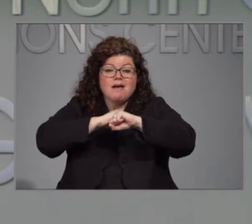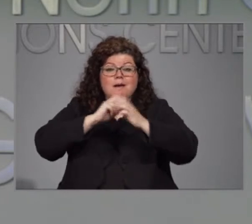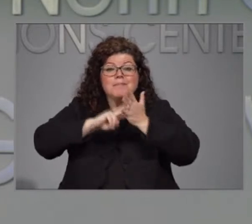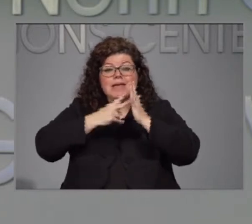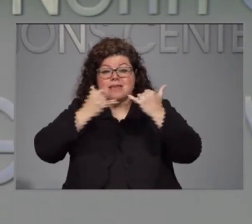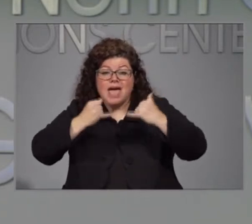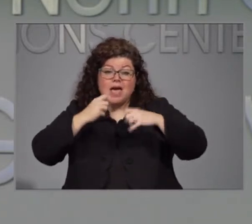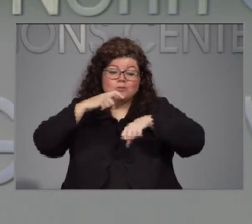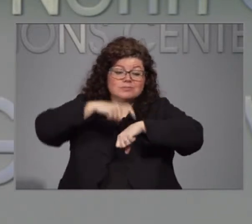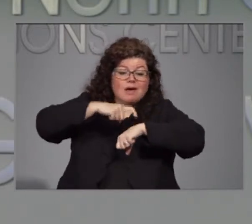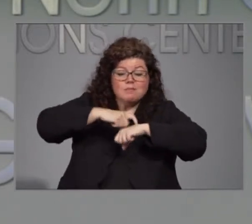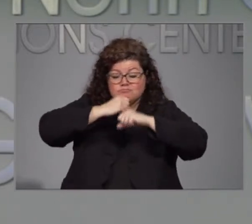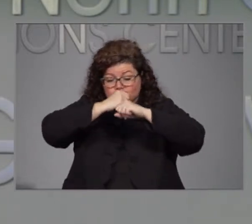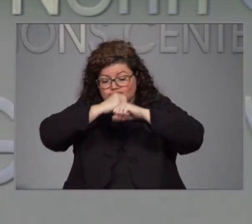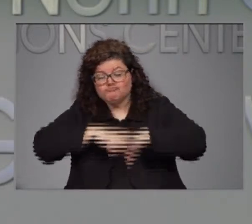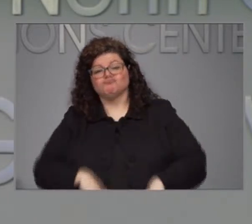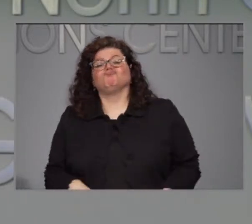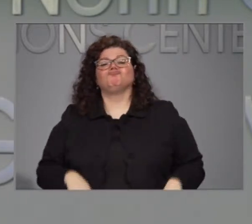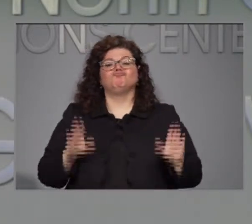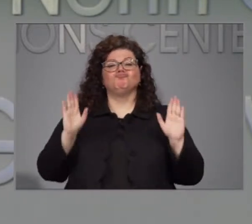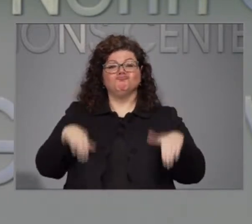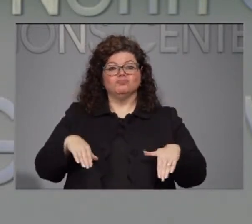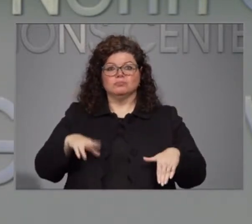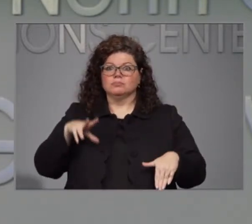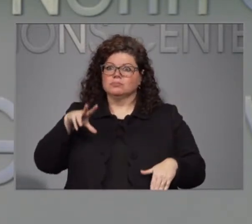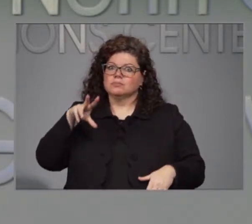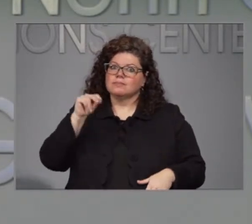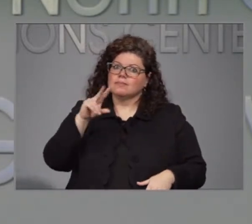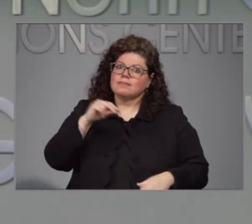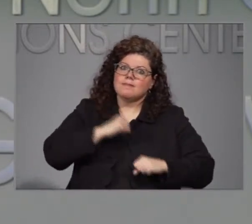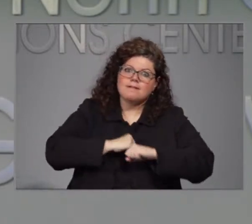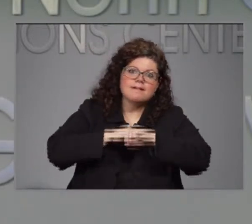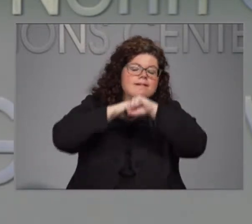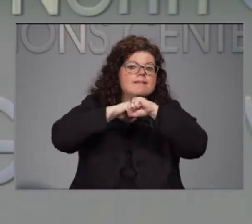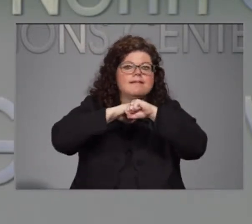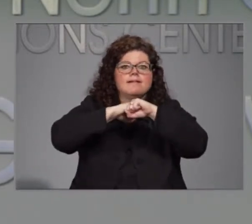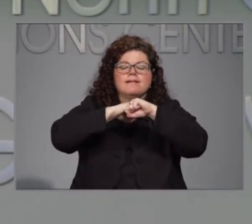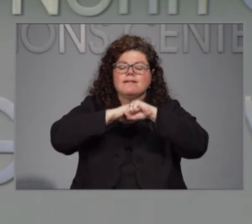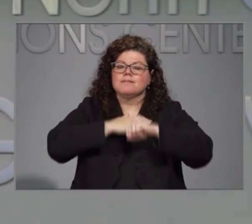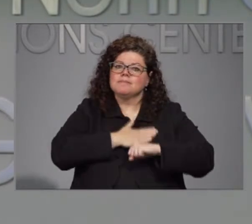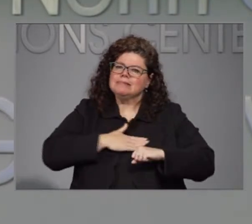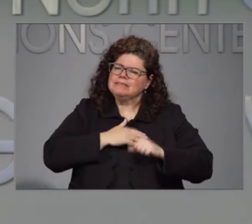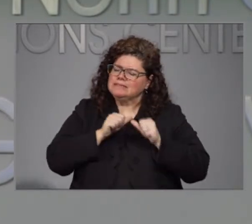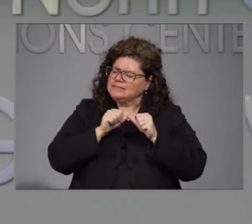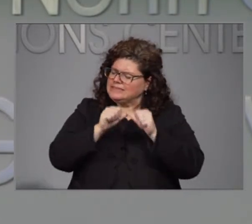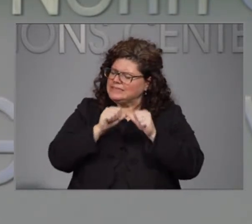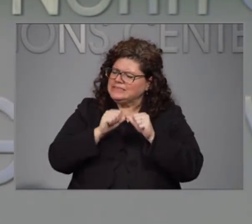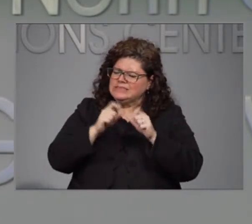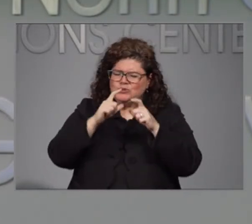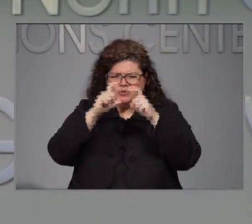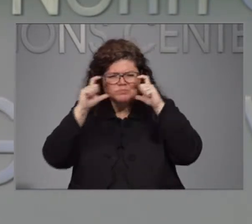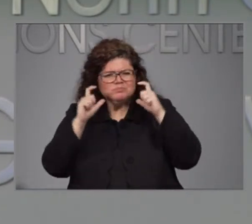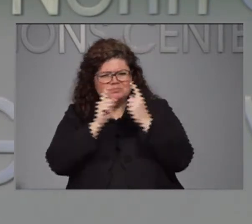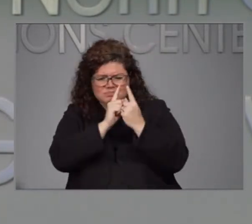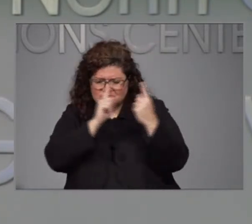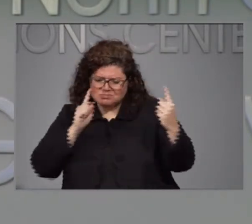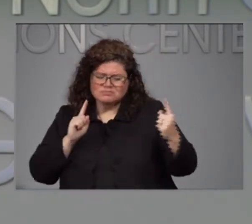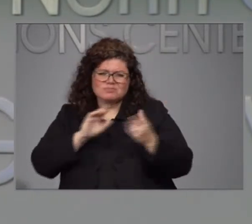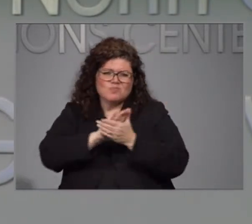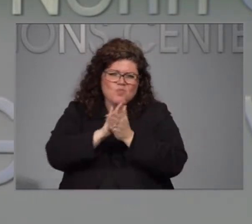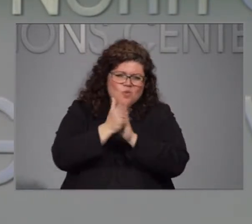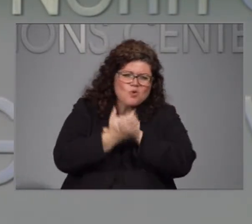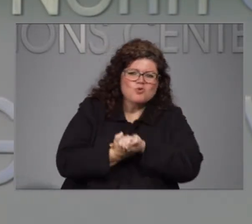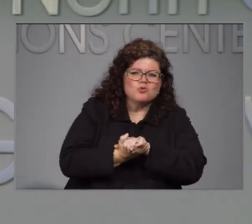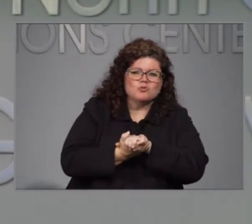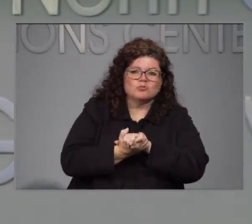to every one of us every time we leave home, so practice those 3 W's. Our numbers aren't where